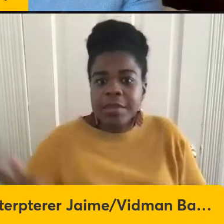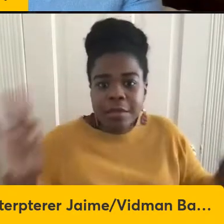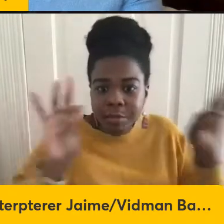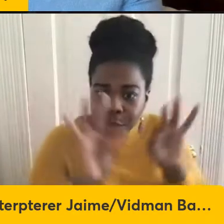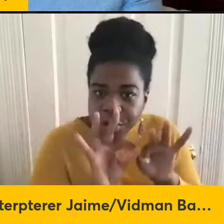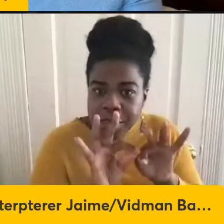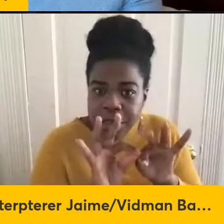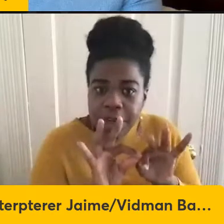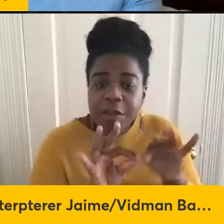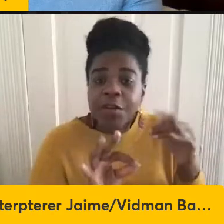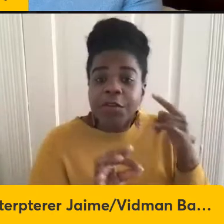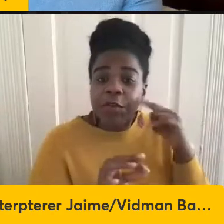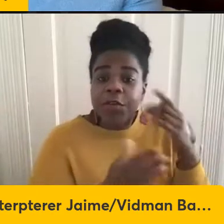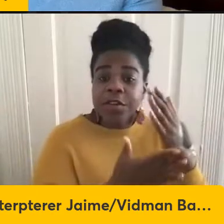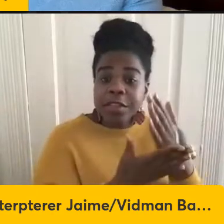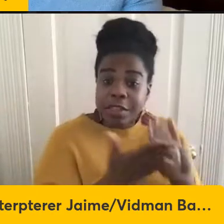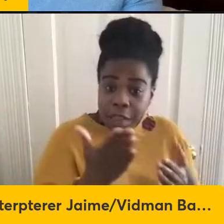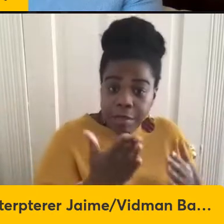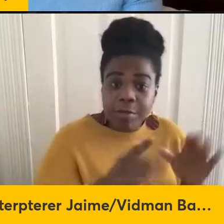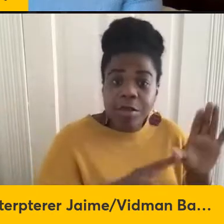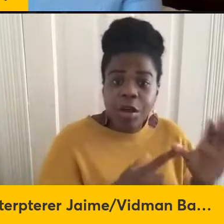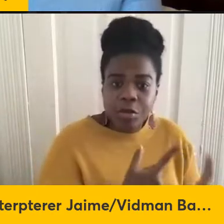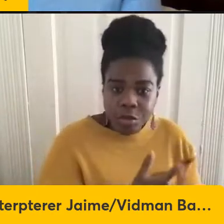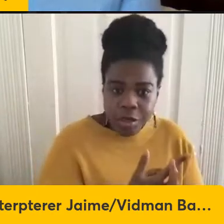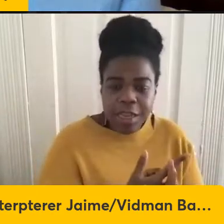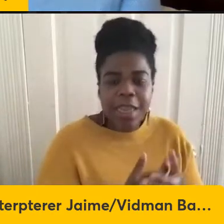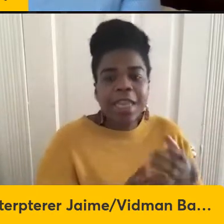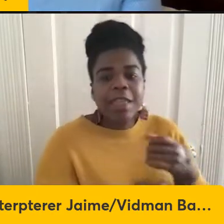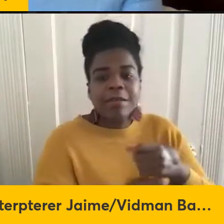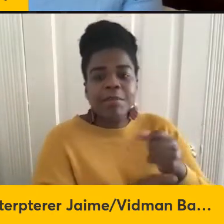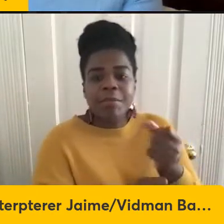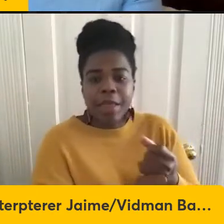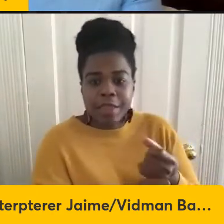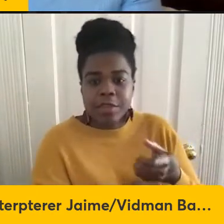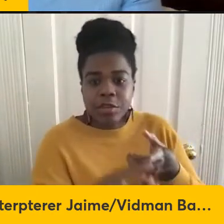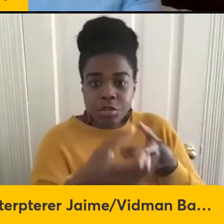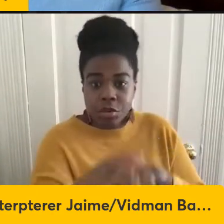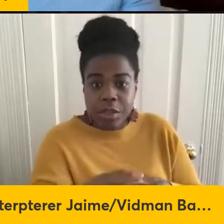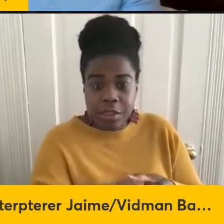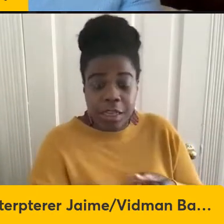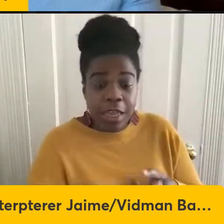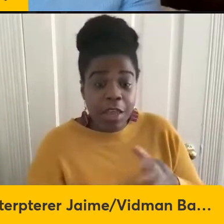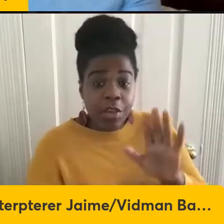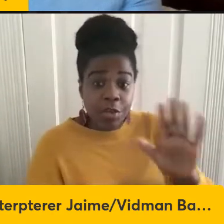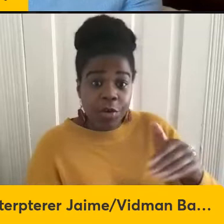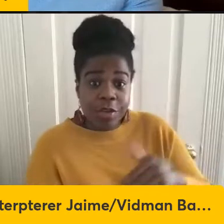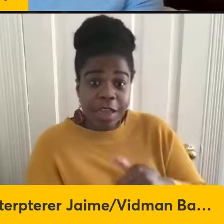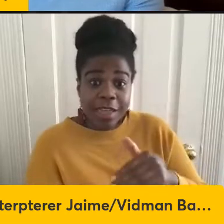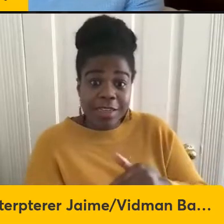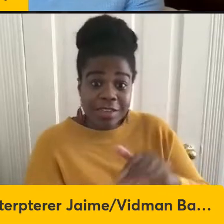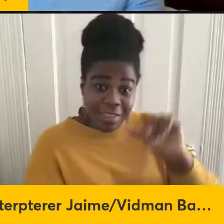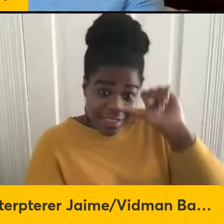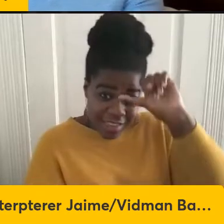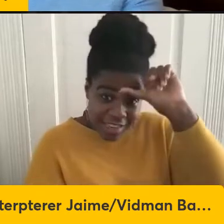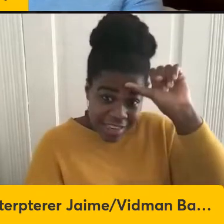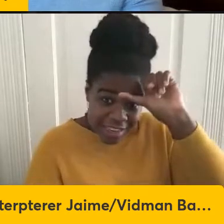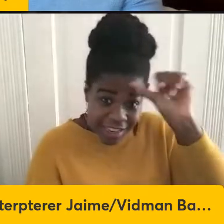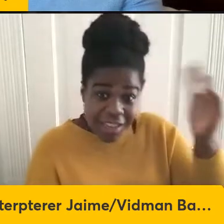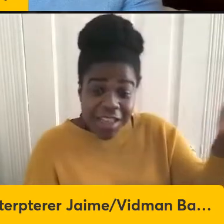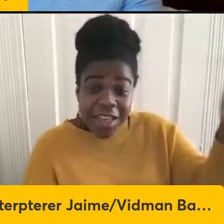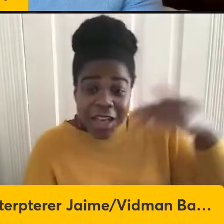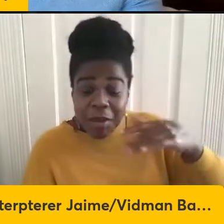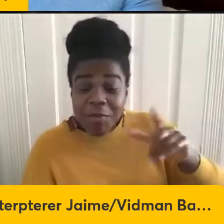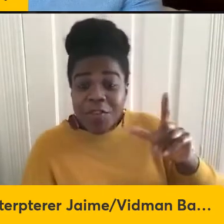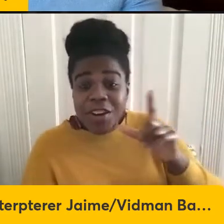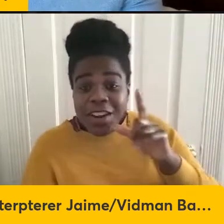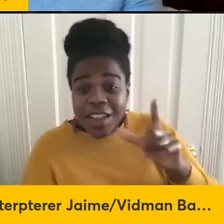in certain cultures. It creates trust. You invite your doctors in India to your house for lunch and